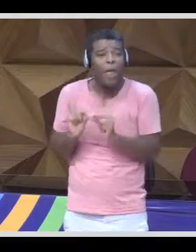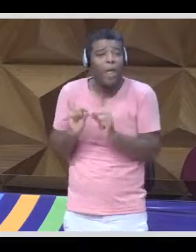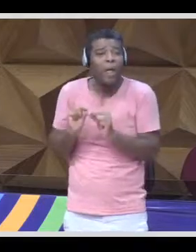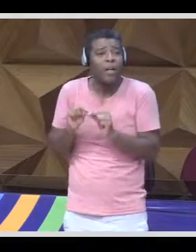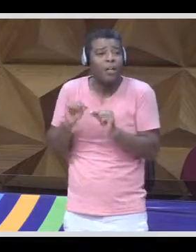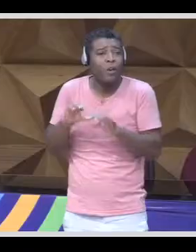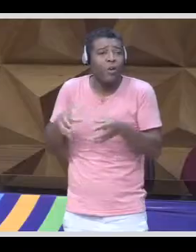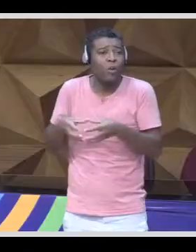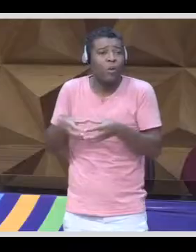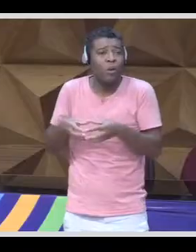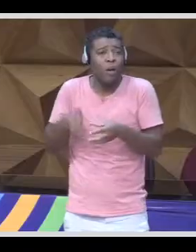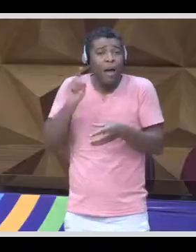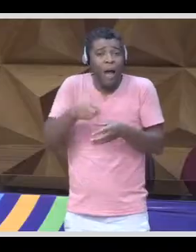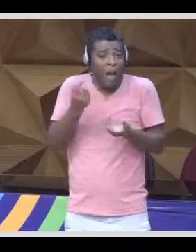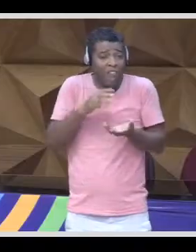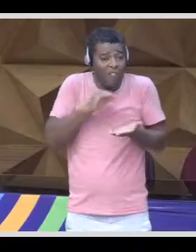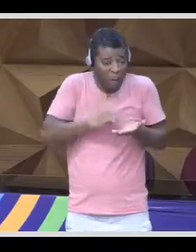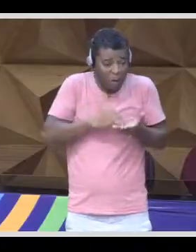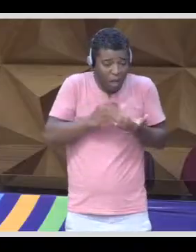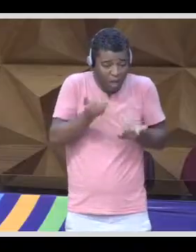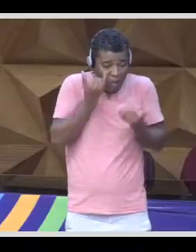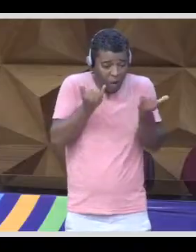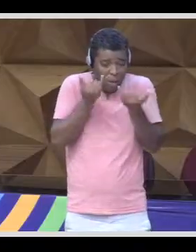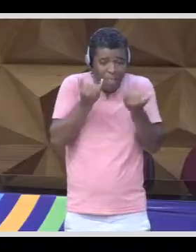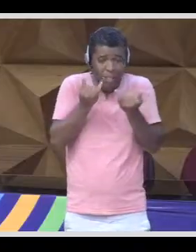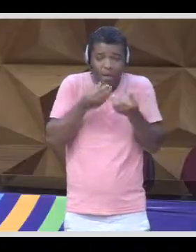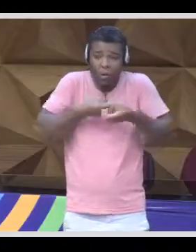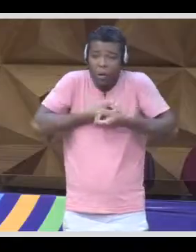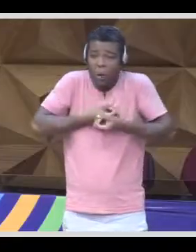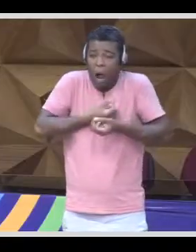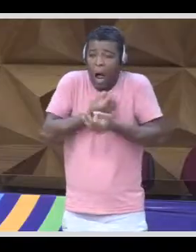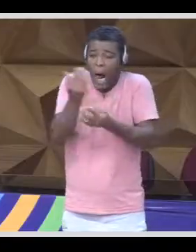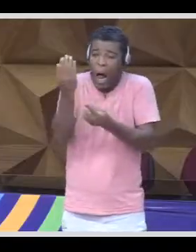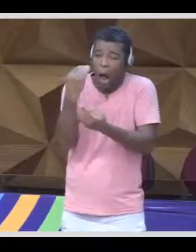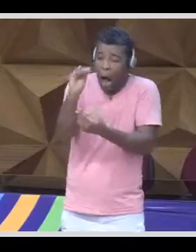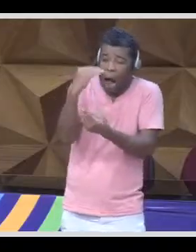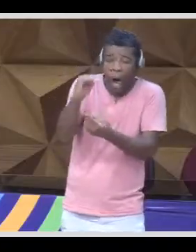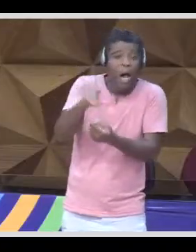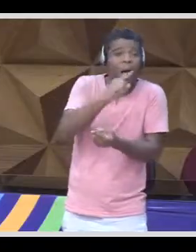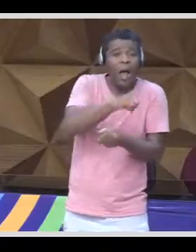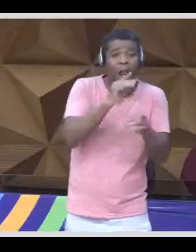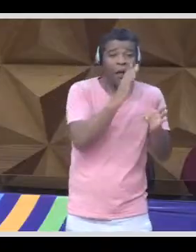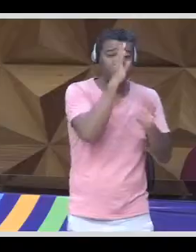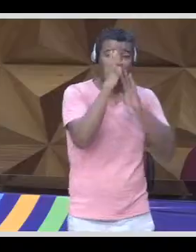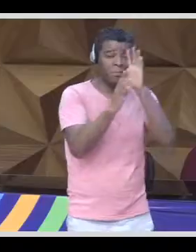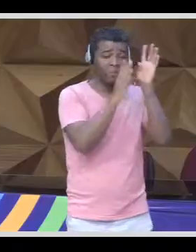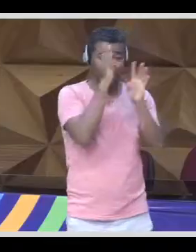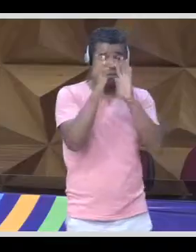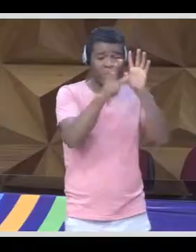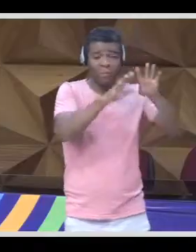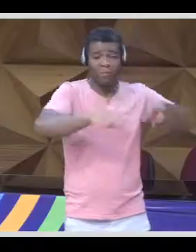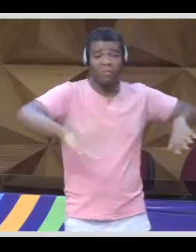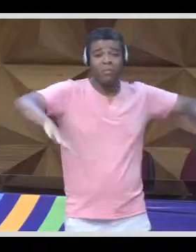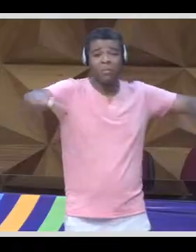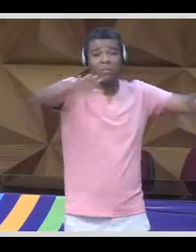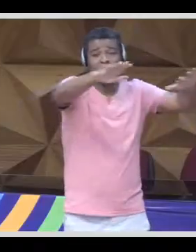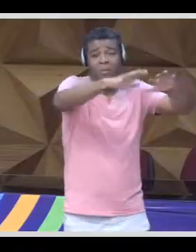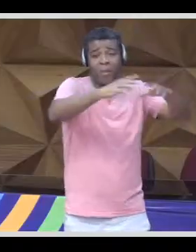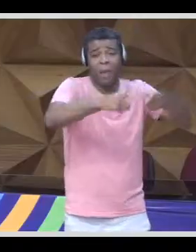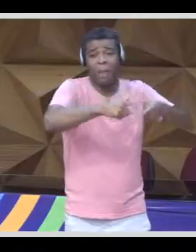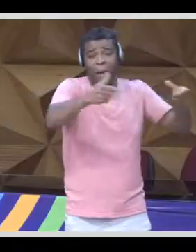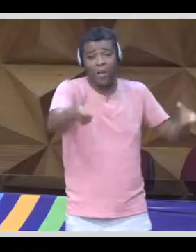unfortunately. Up to 53% of the messages with misinformation come from here, so a large fraction